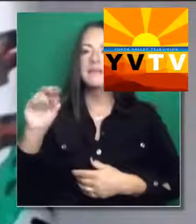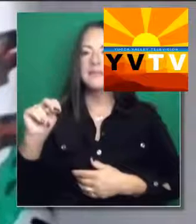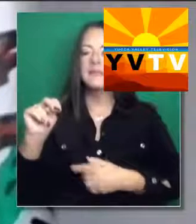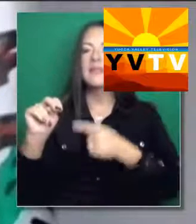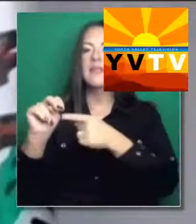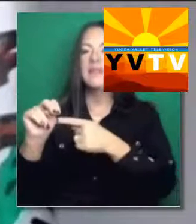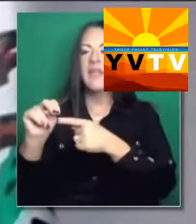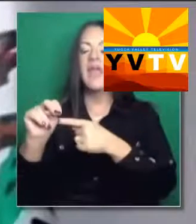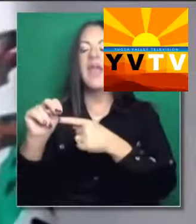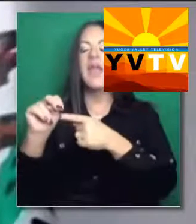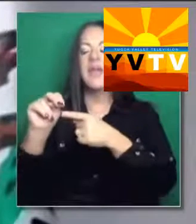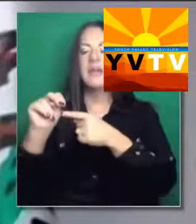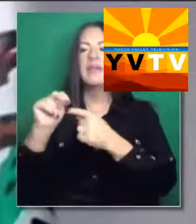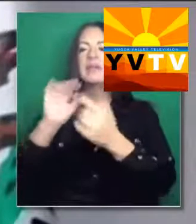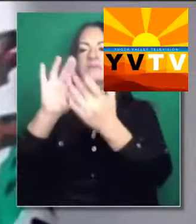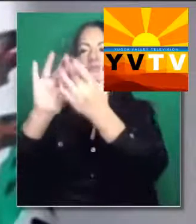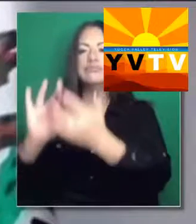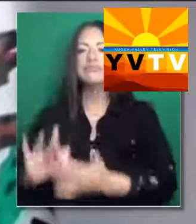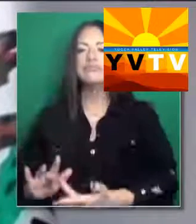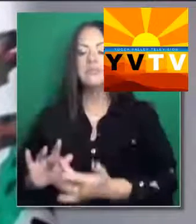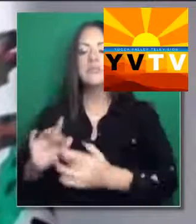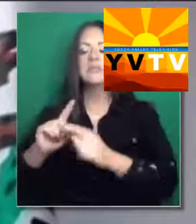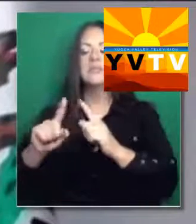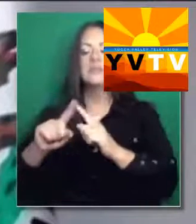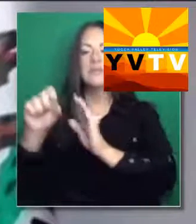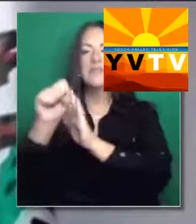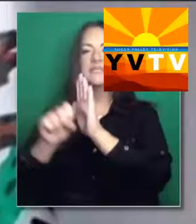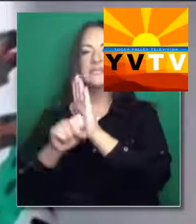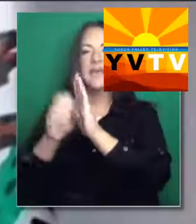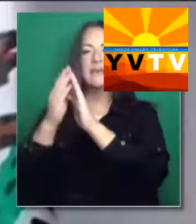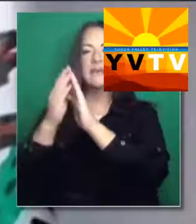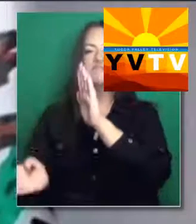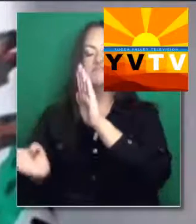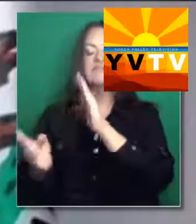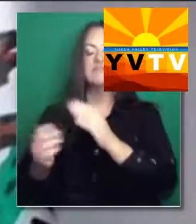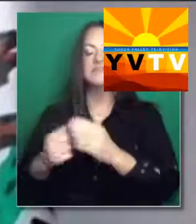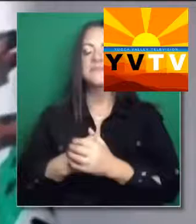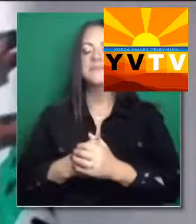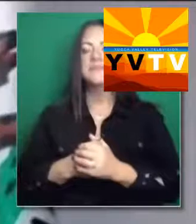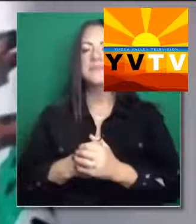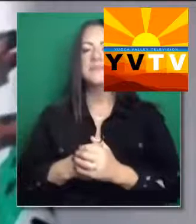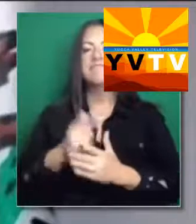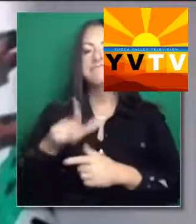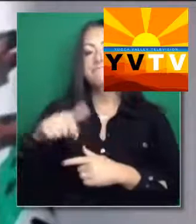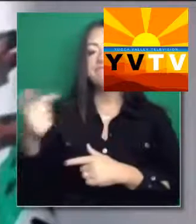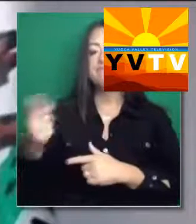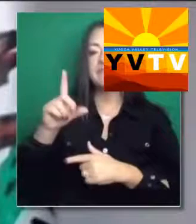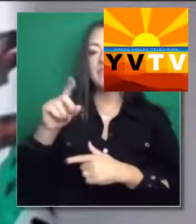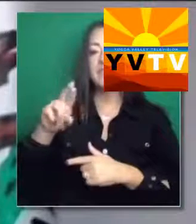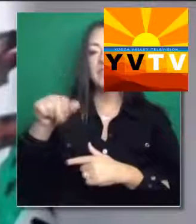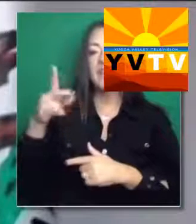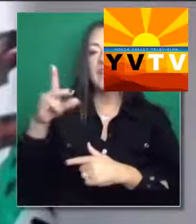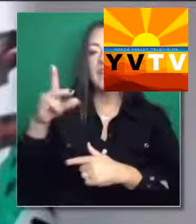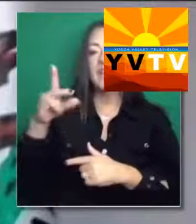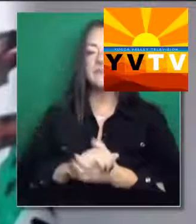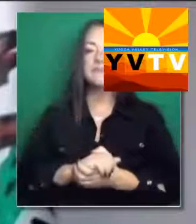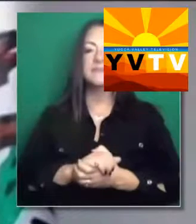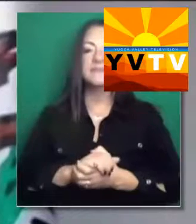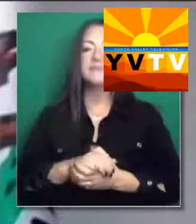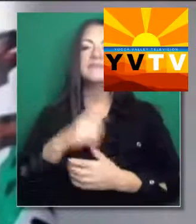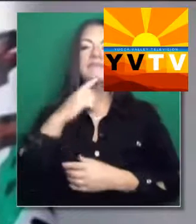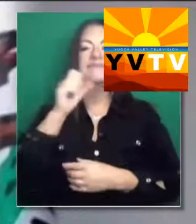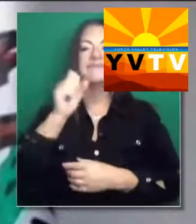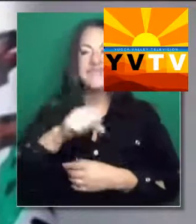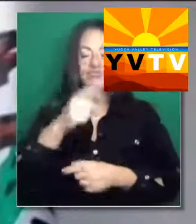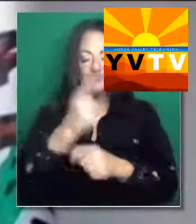Yeah, absolutely, Governor. And from the beginning, there's a multi-step process. The first thing that the state does is wait to hear what